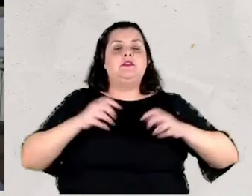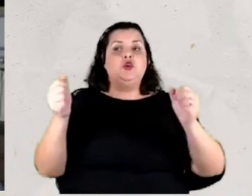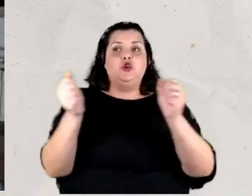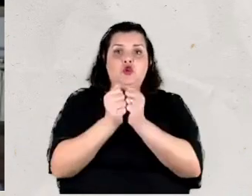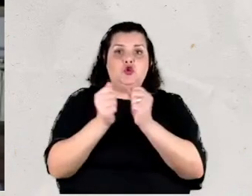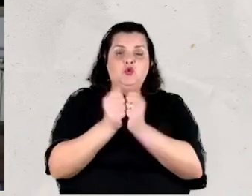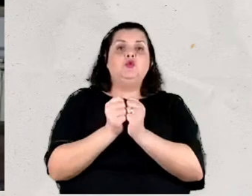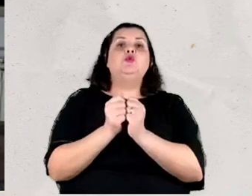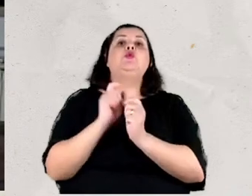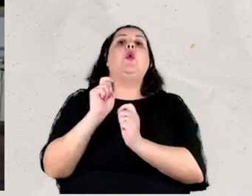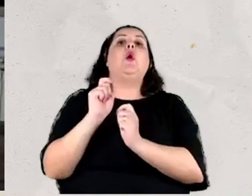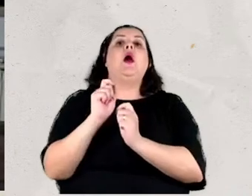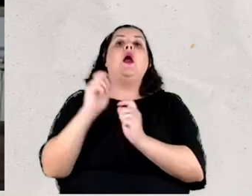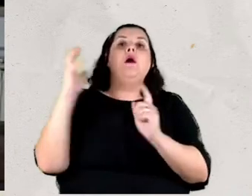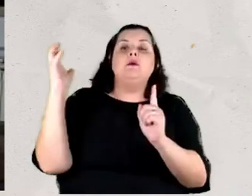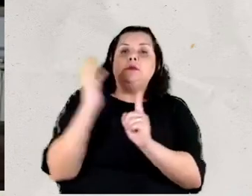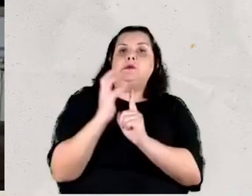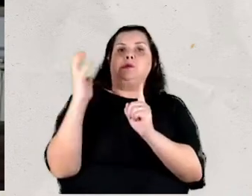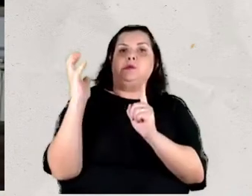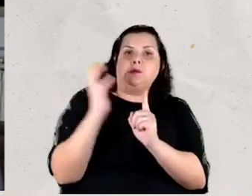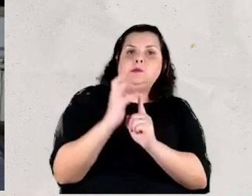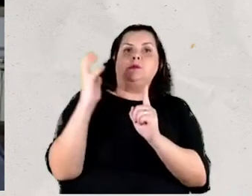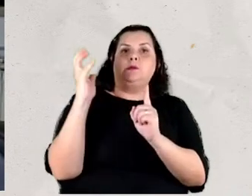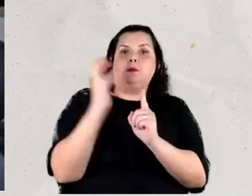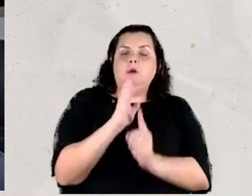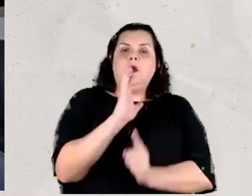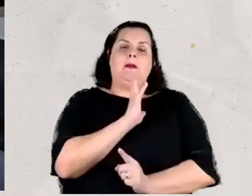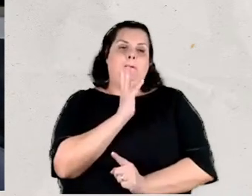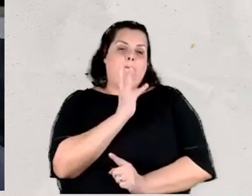deal on the table first for that time.